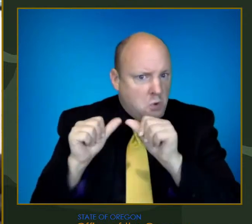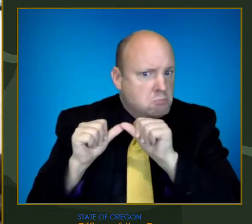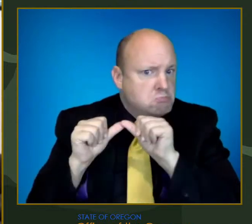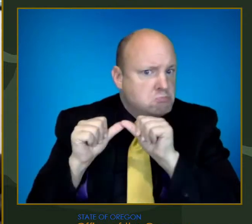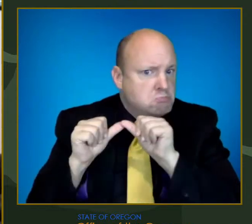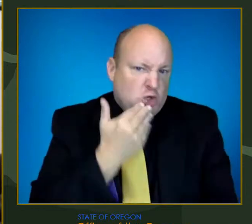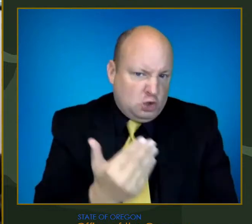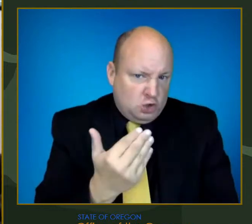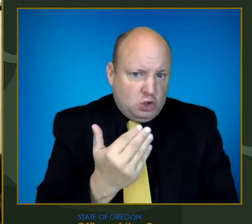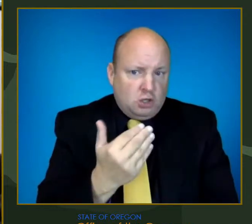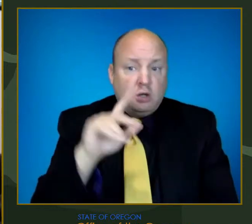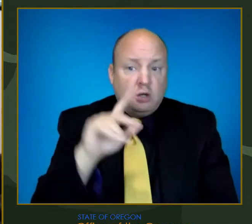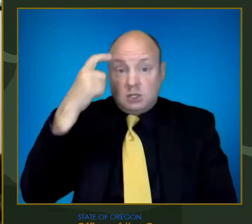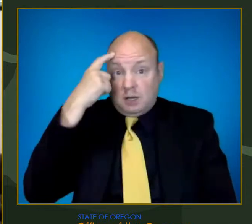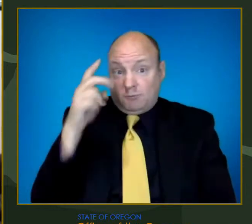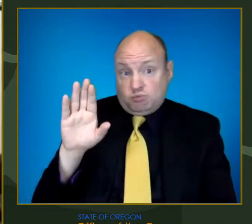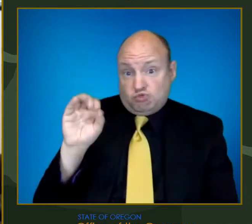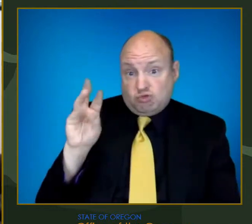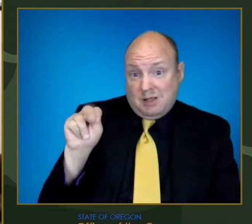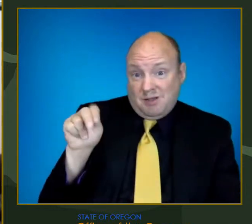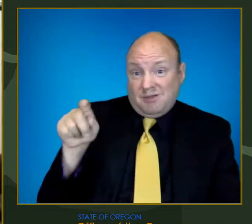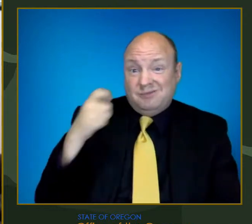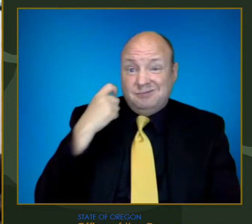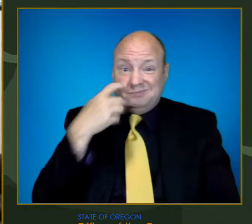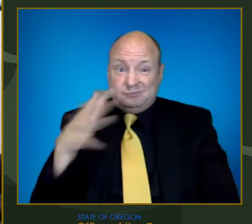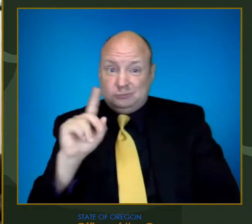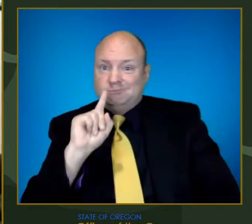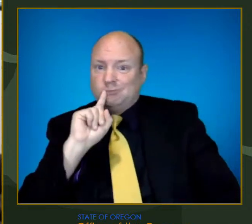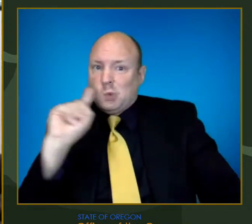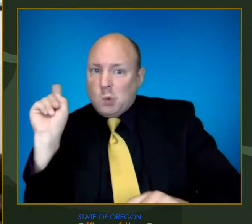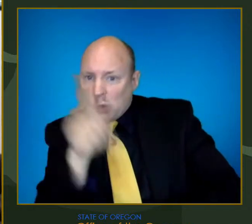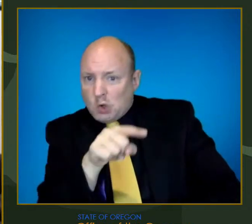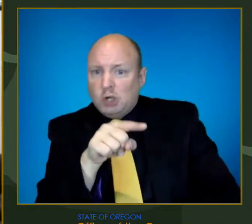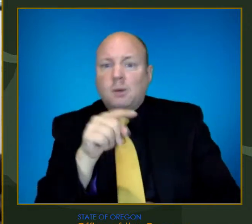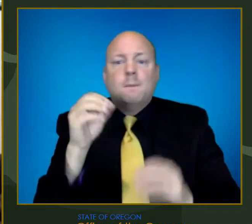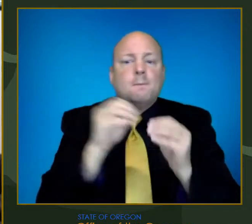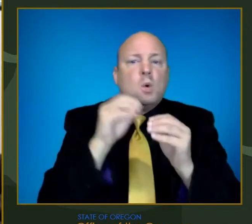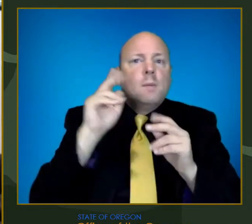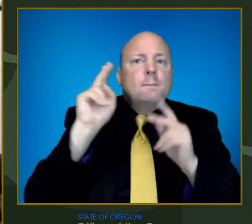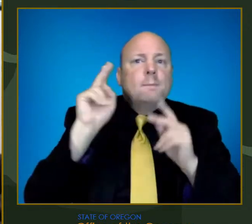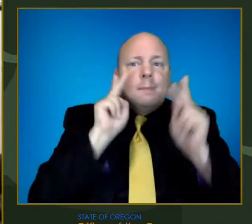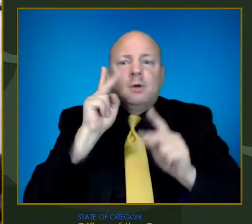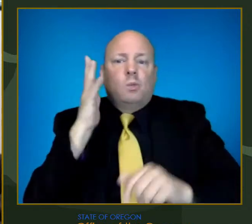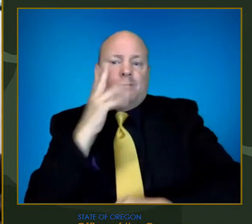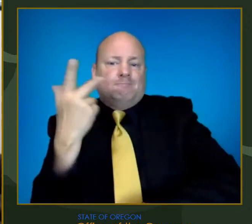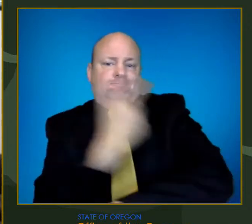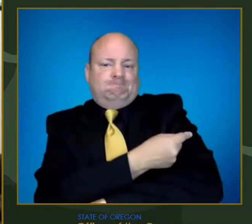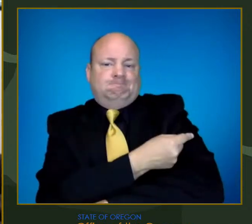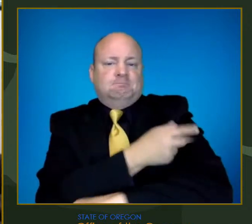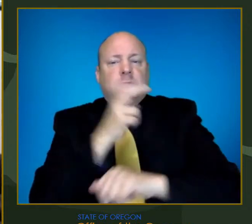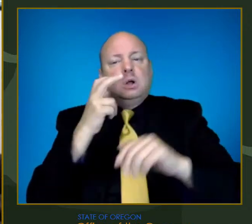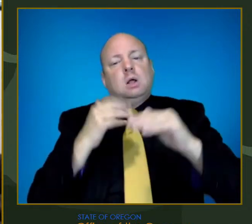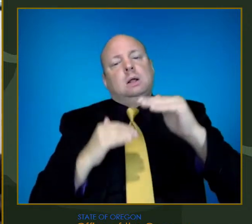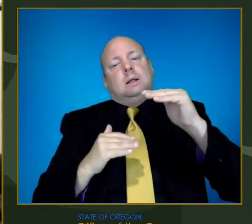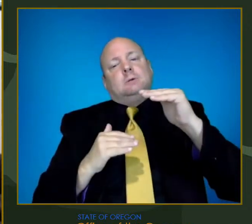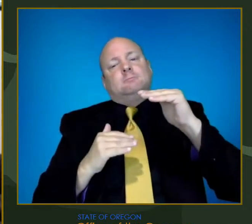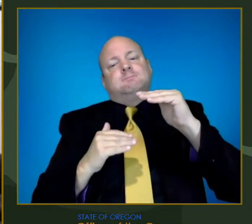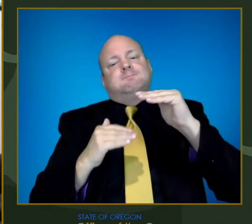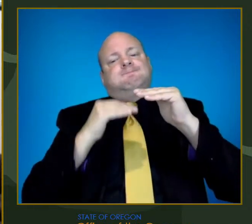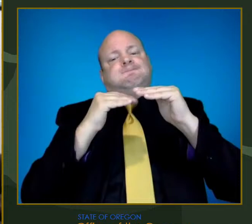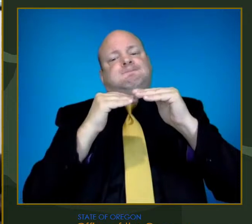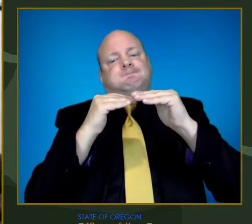and help bring us closer to herd immunity. And they're just in time. If you're unvaccinated, the Delta variant changes